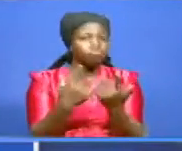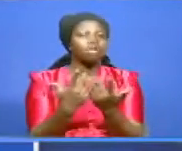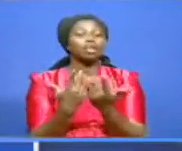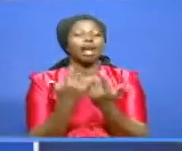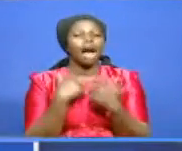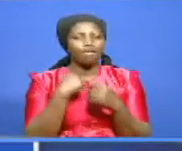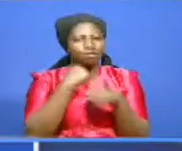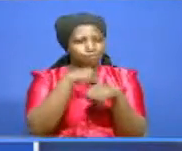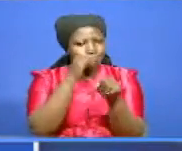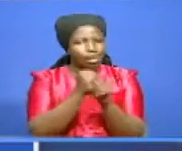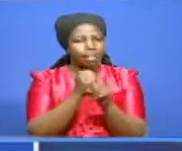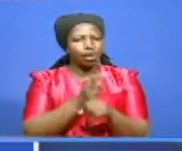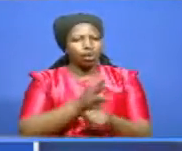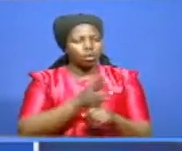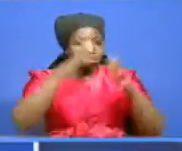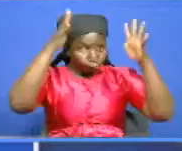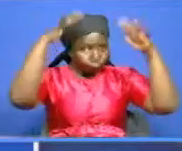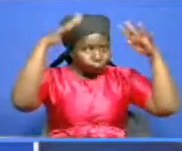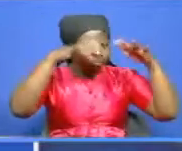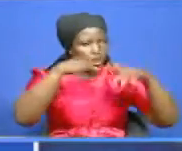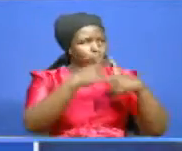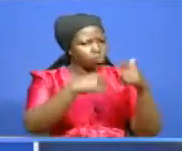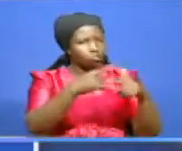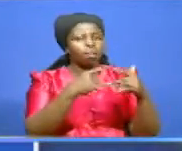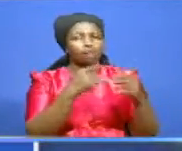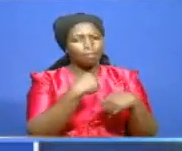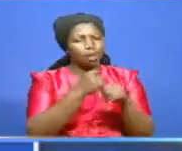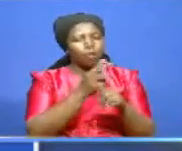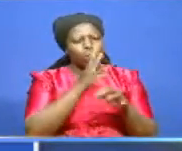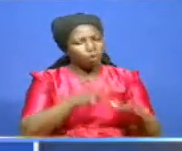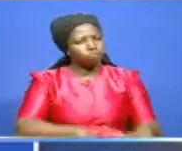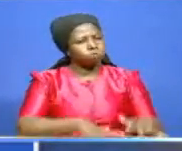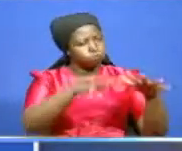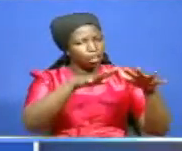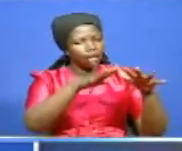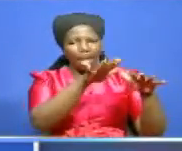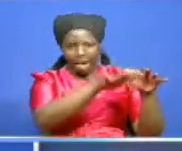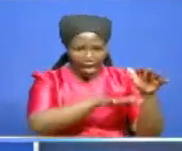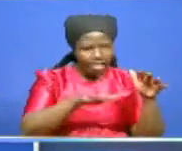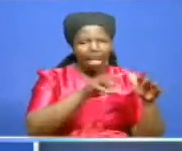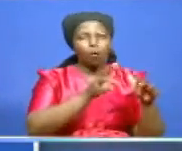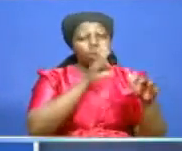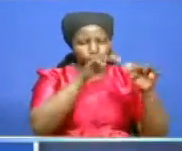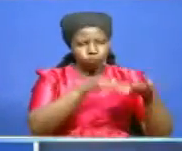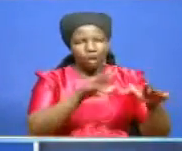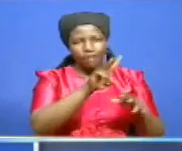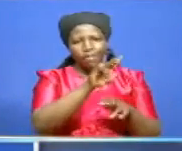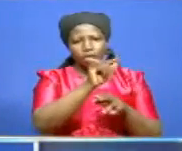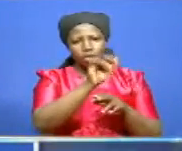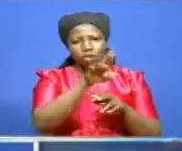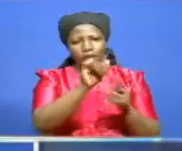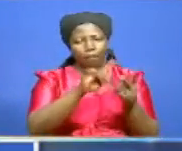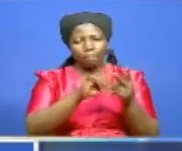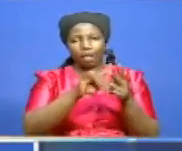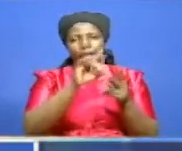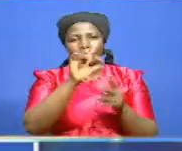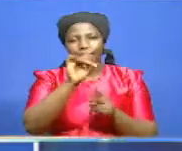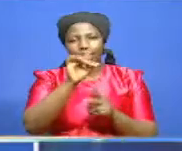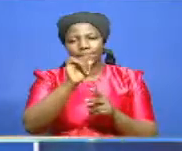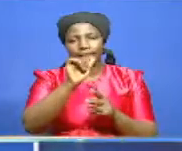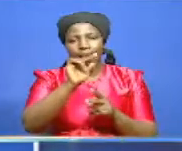caused floods in areas around Lake Victoria and Tana Delta, displacing hundreds of